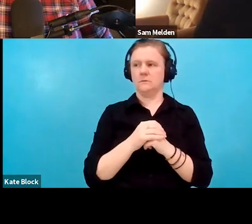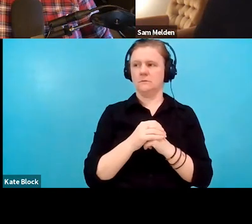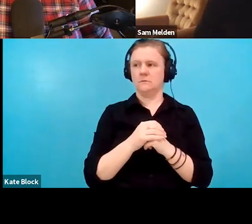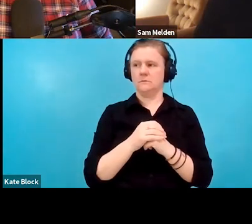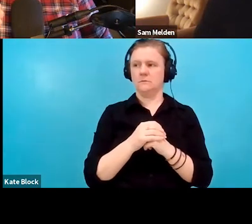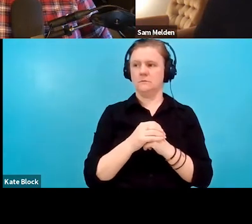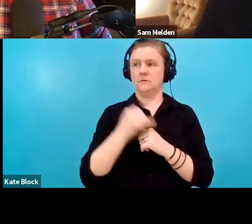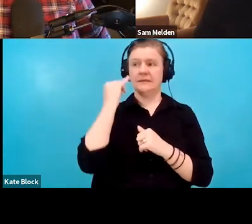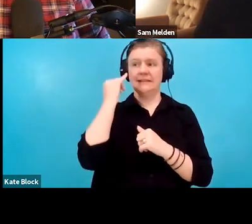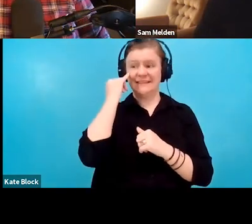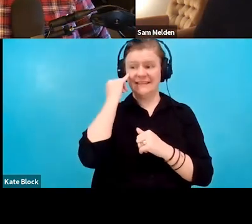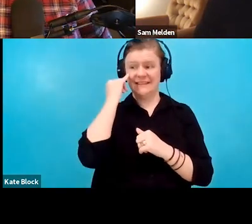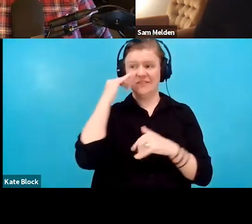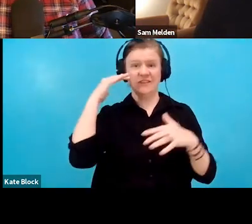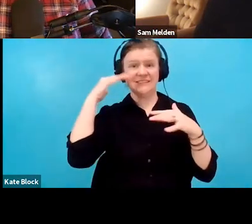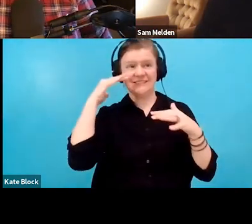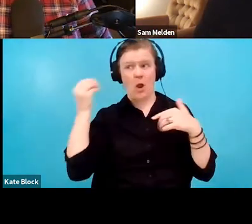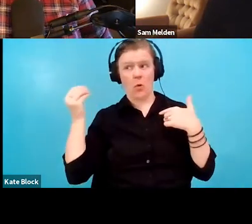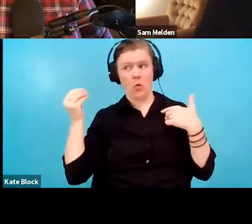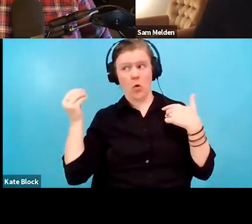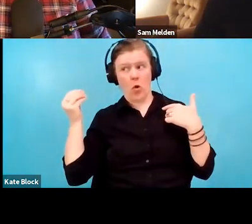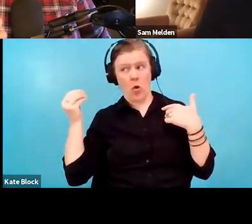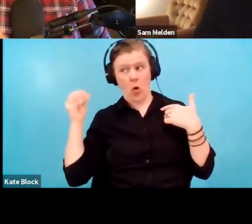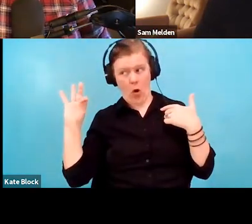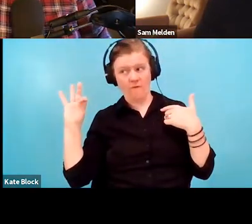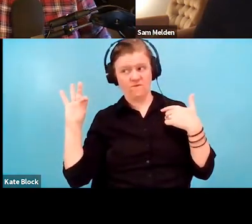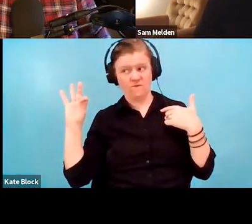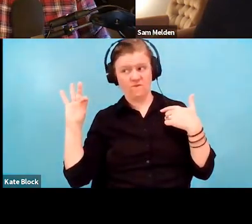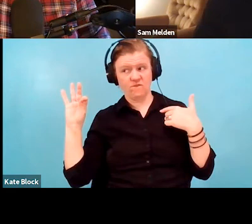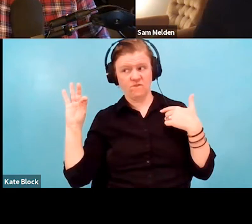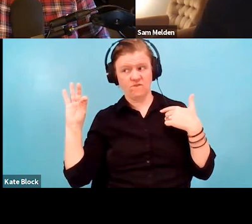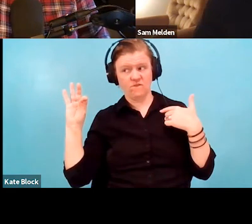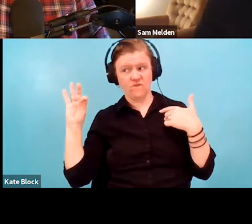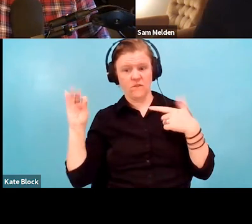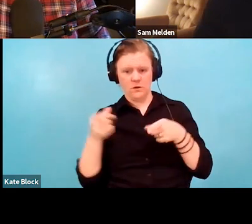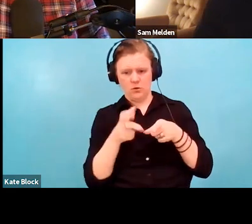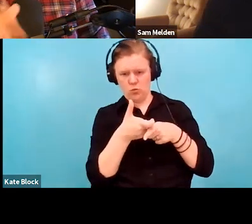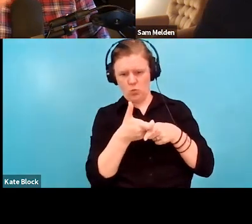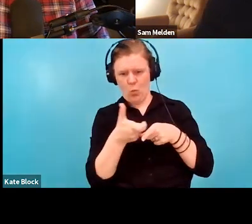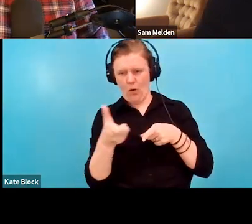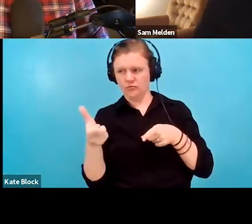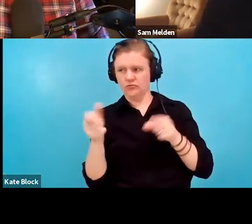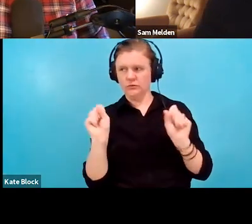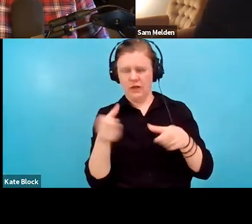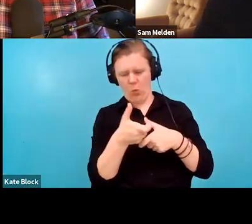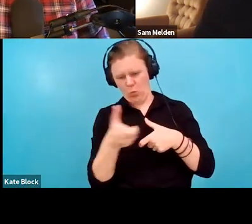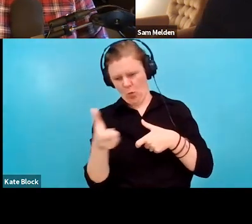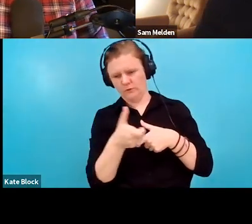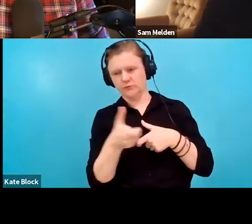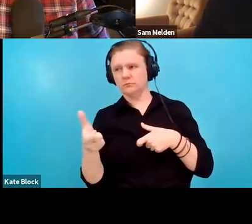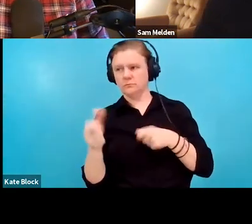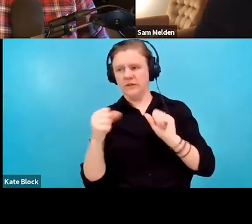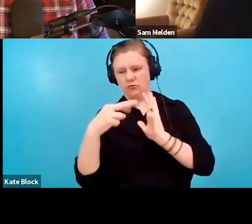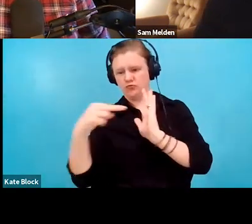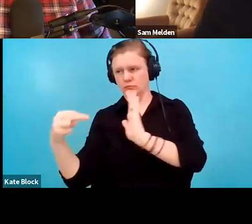someone hasn't turned their sound on, that's the original intent. The person didn't turn the sound on in the video, but they still want to get the visuals and the text